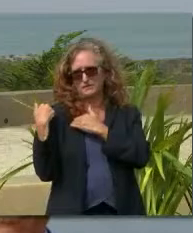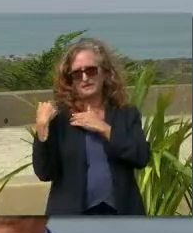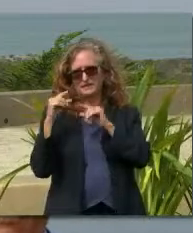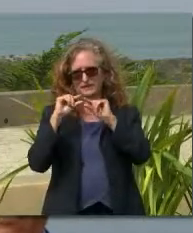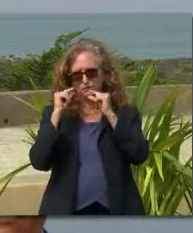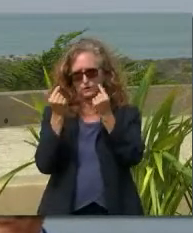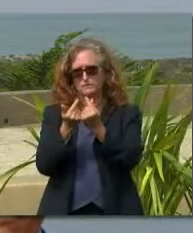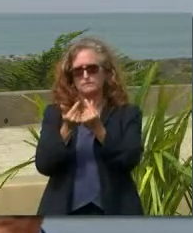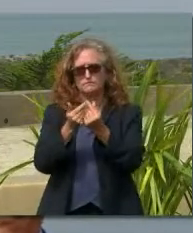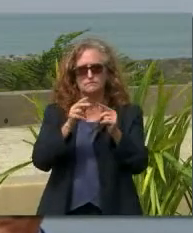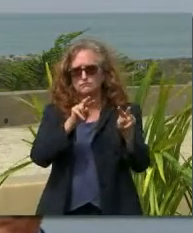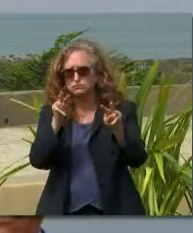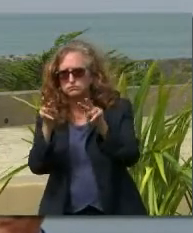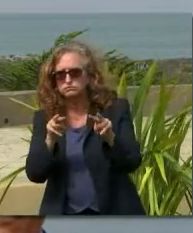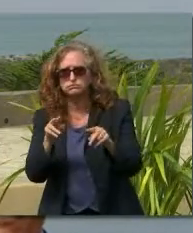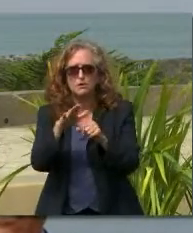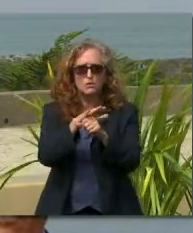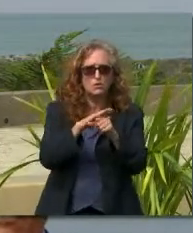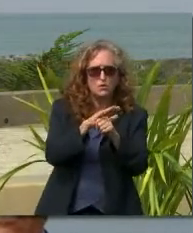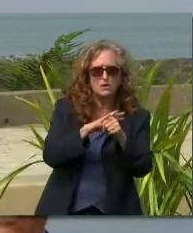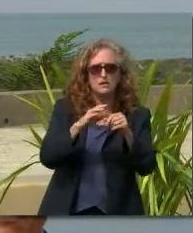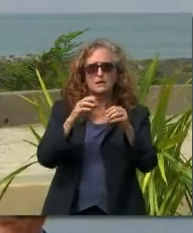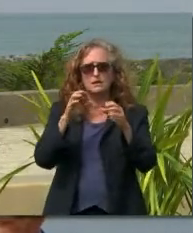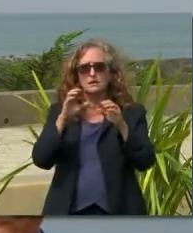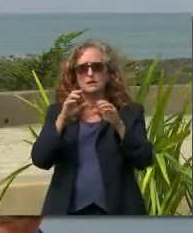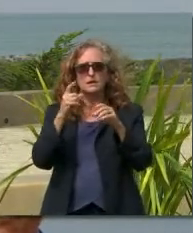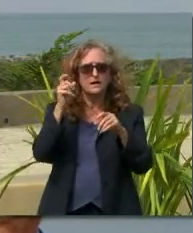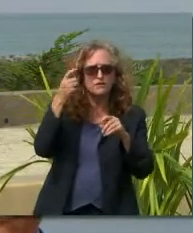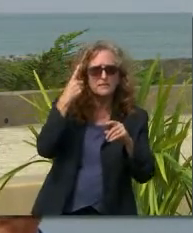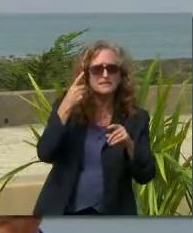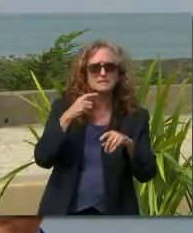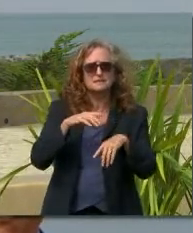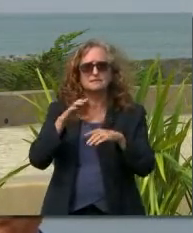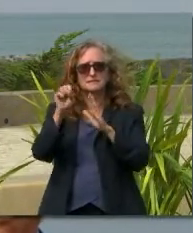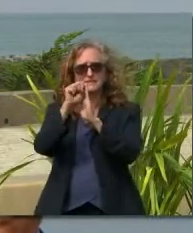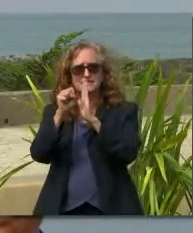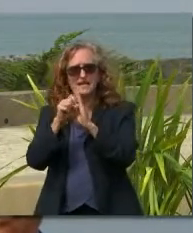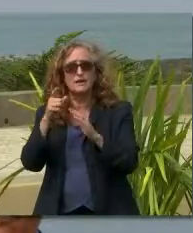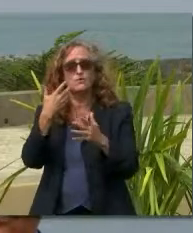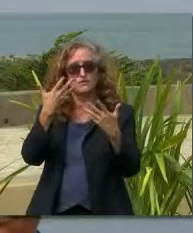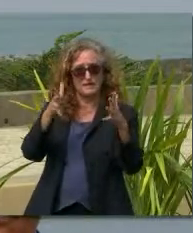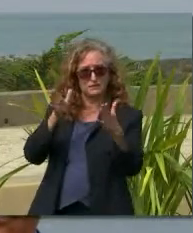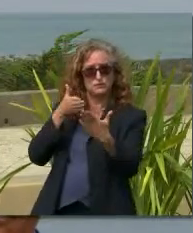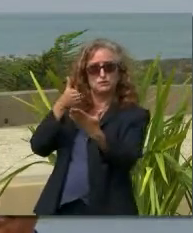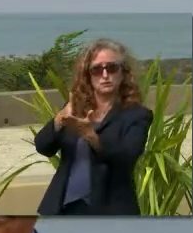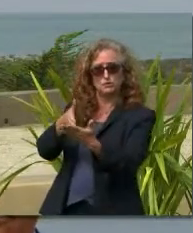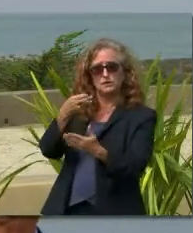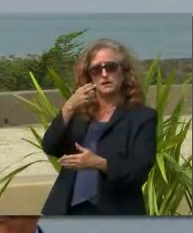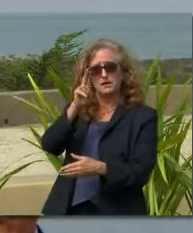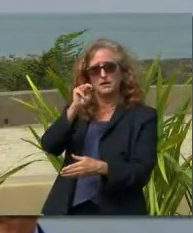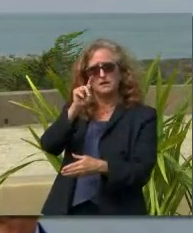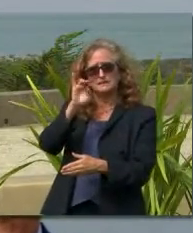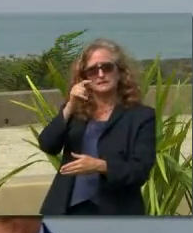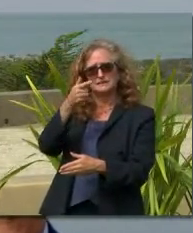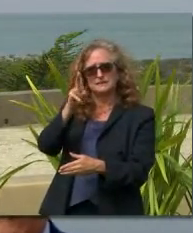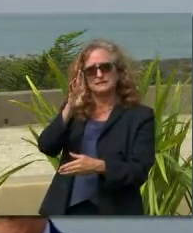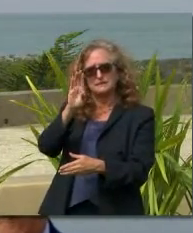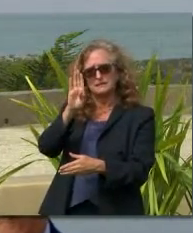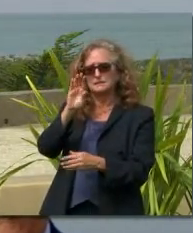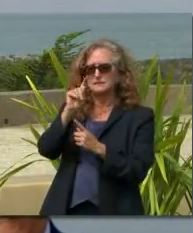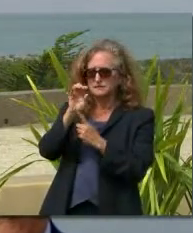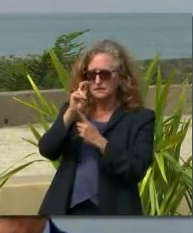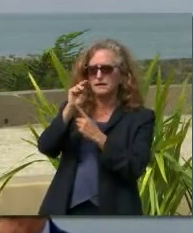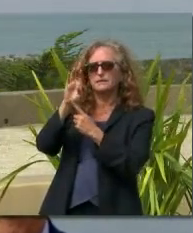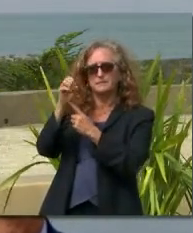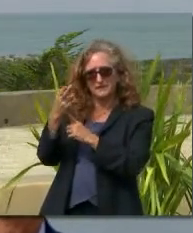Francisco in terms of the need and desire to see more housing built. We sued, as you know, Huntington Beach and put 46 other cities on notice as